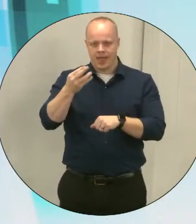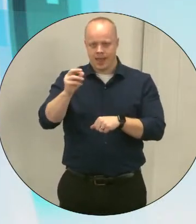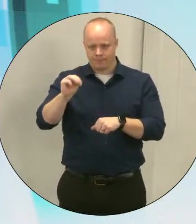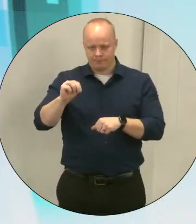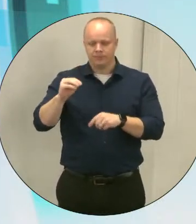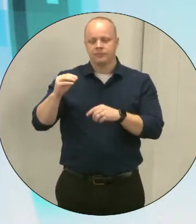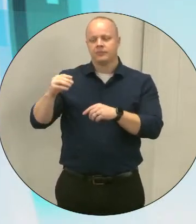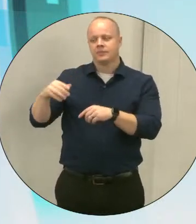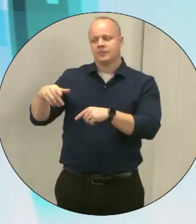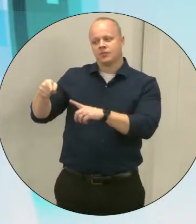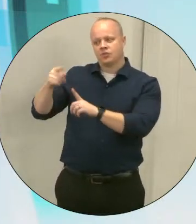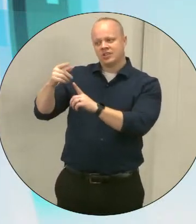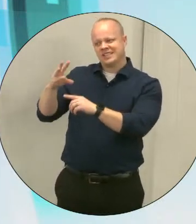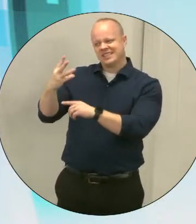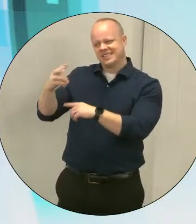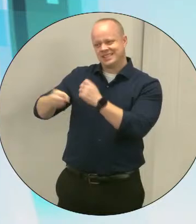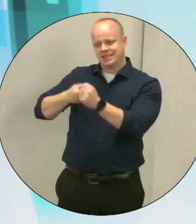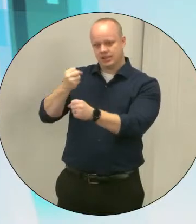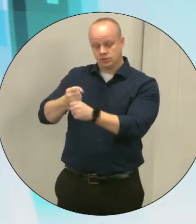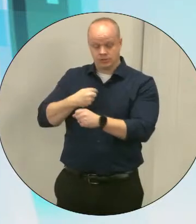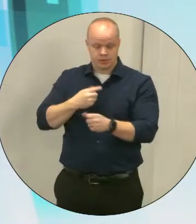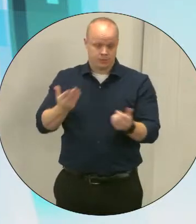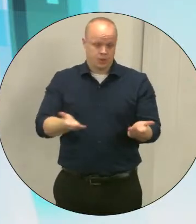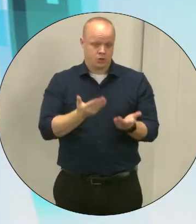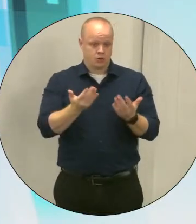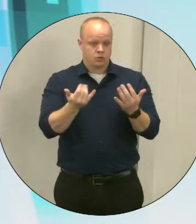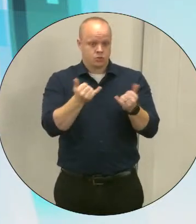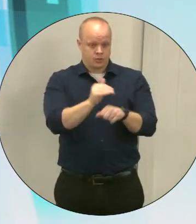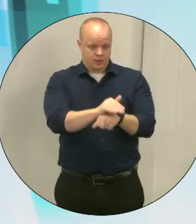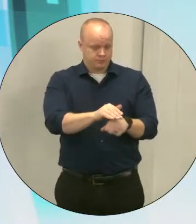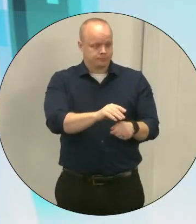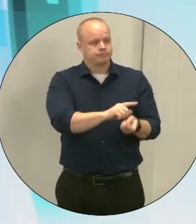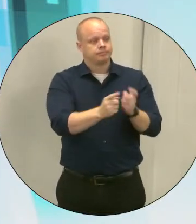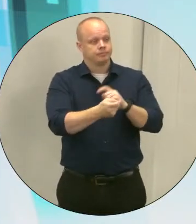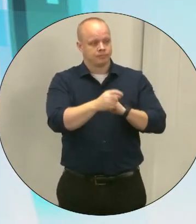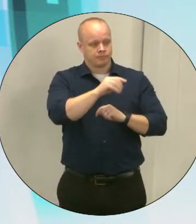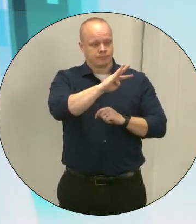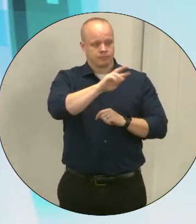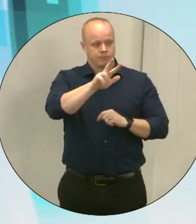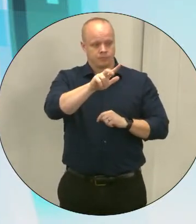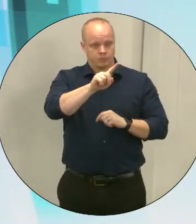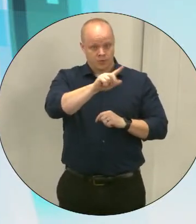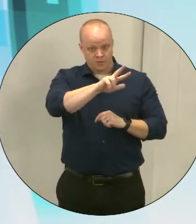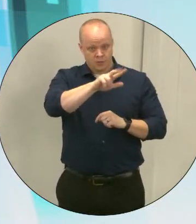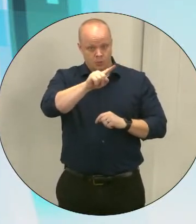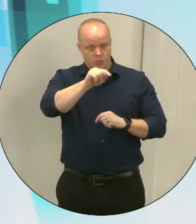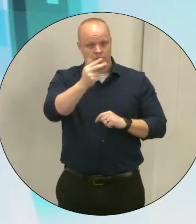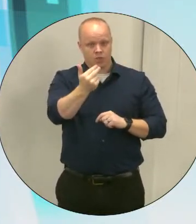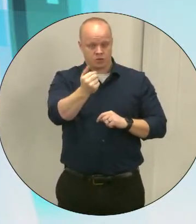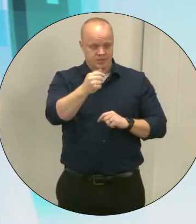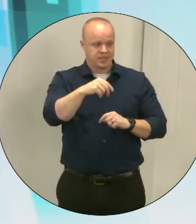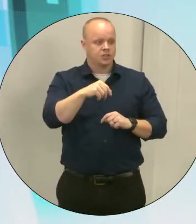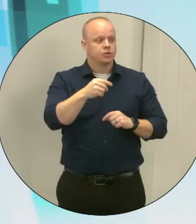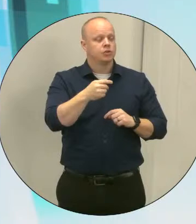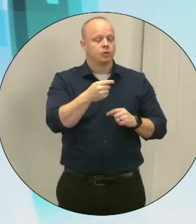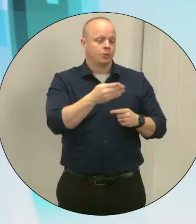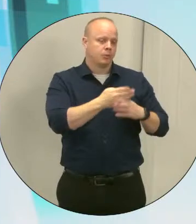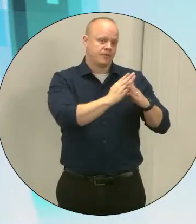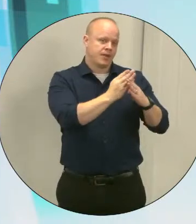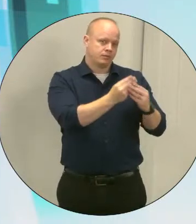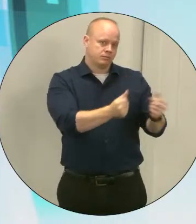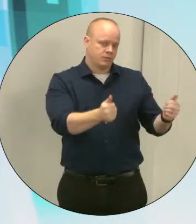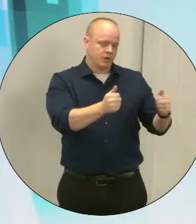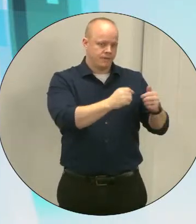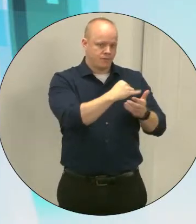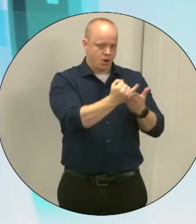for 16 years. I'm here tonight to ask you to amend Regulation 4113 to prevent the elimination of art and music positions from